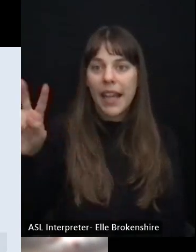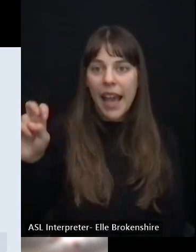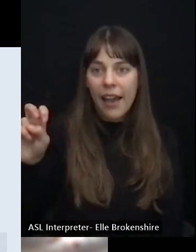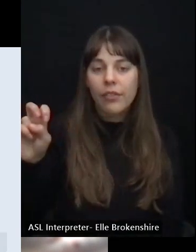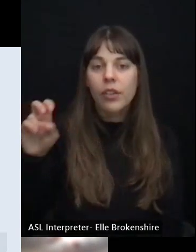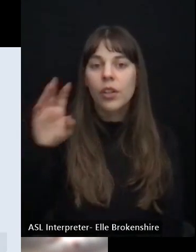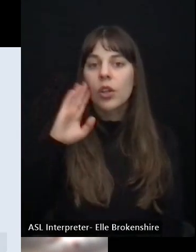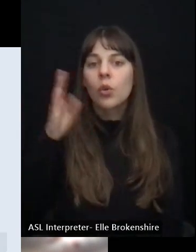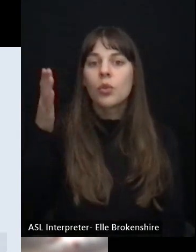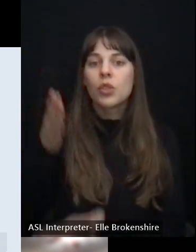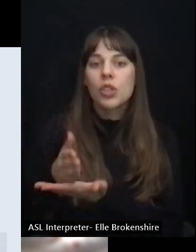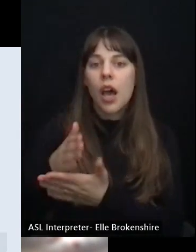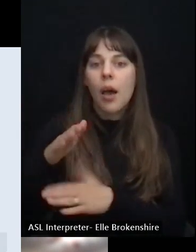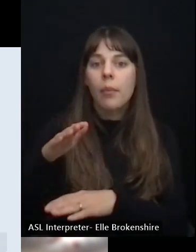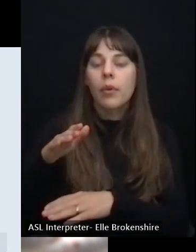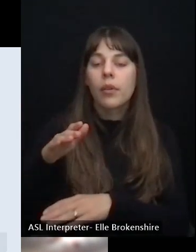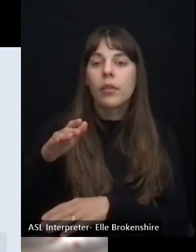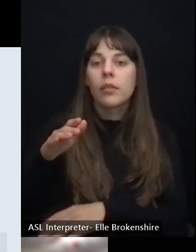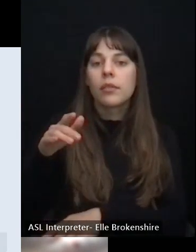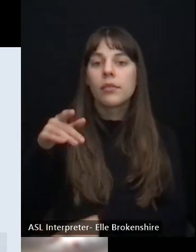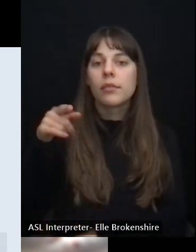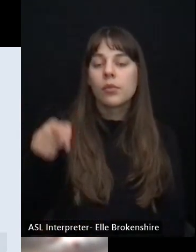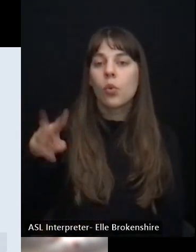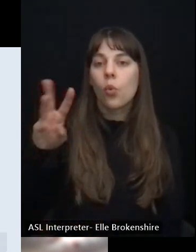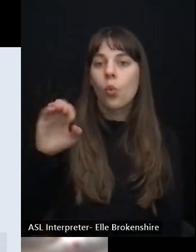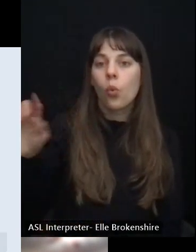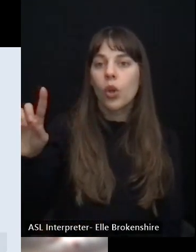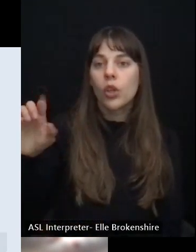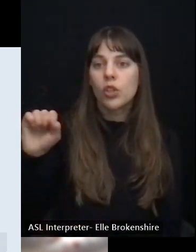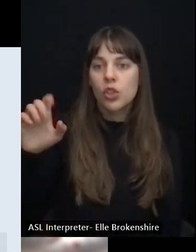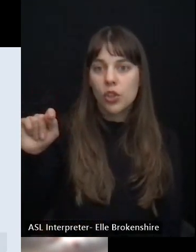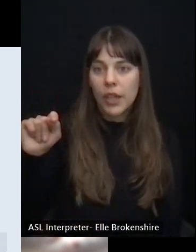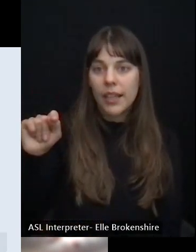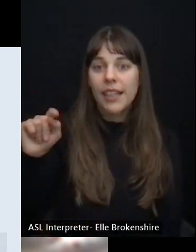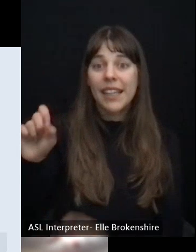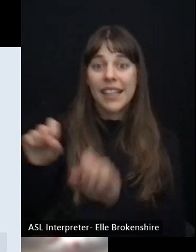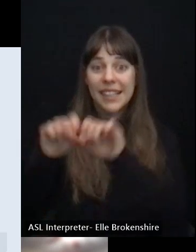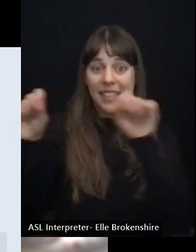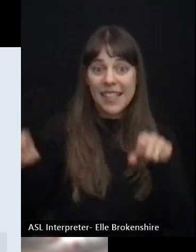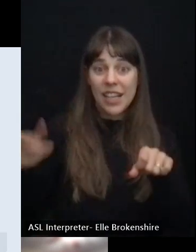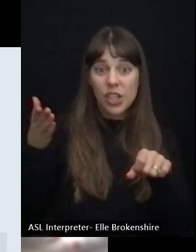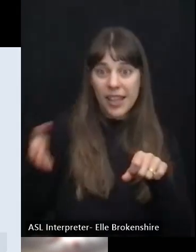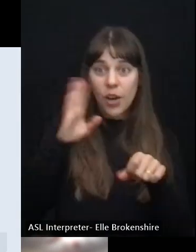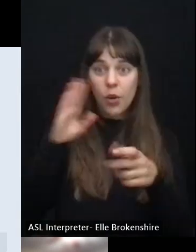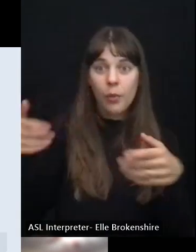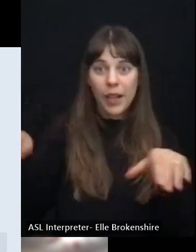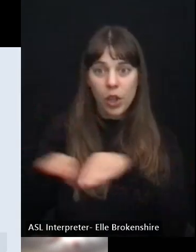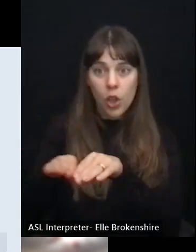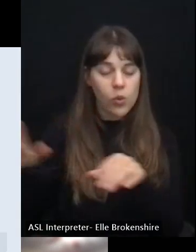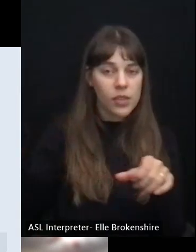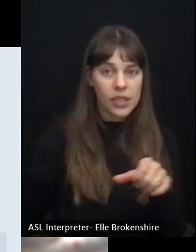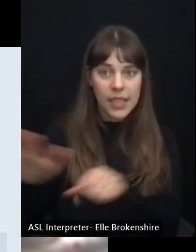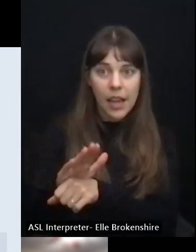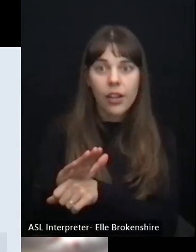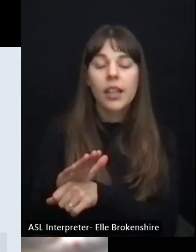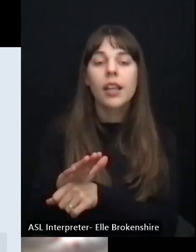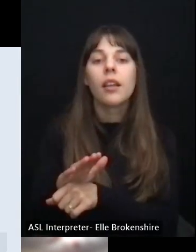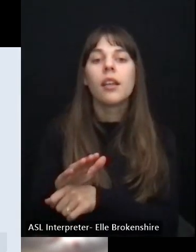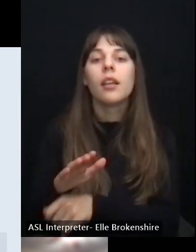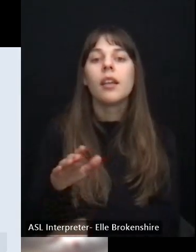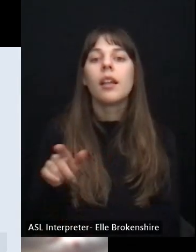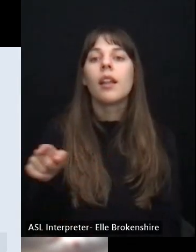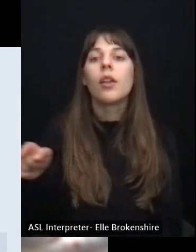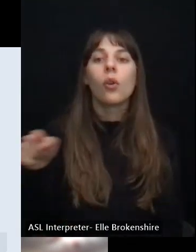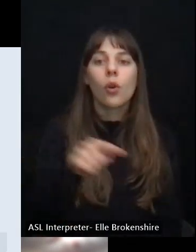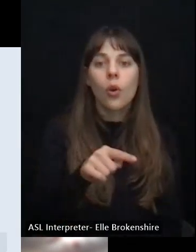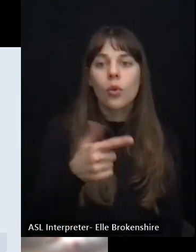to provide service outside the station there that will be closed entirely. And then they will come to Gateway Station,